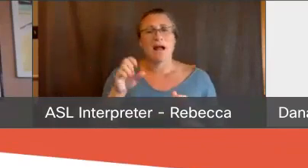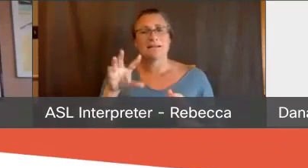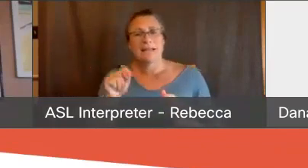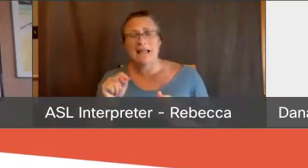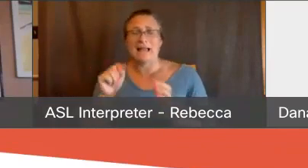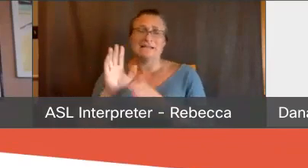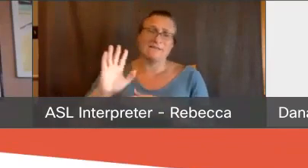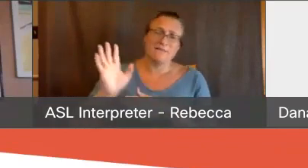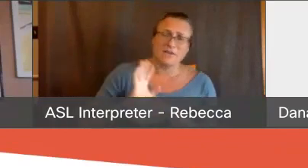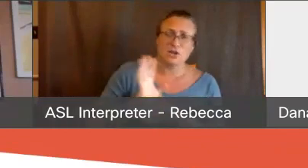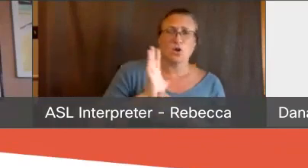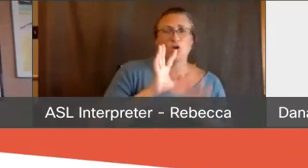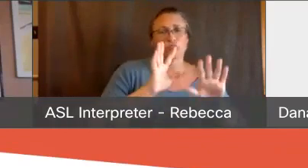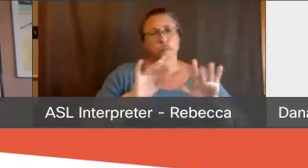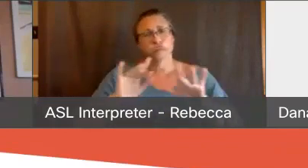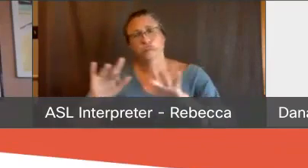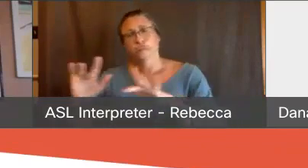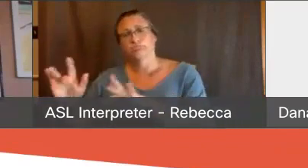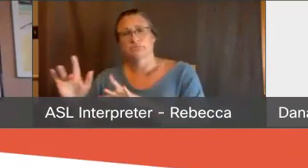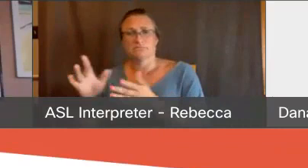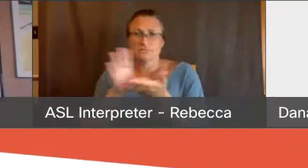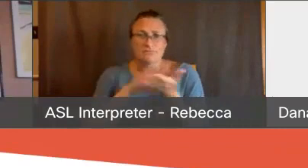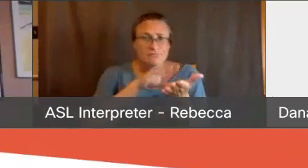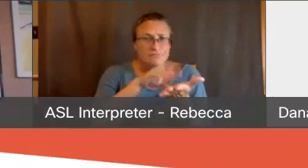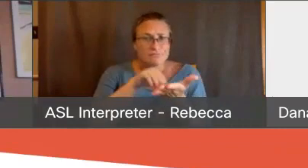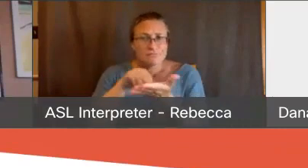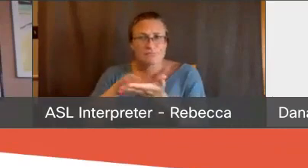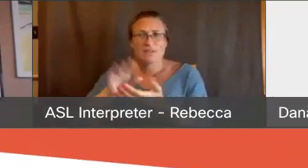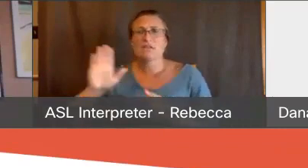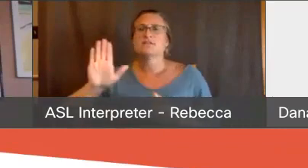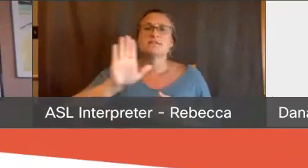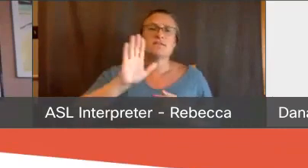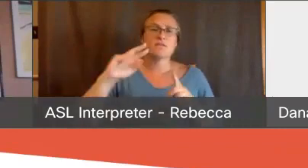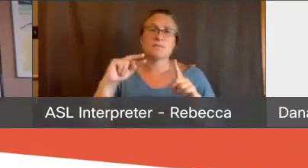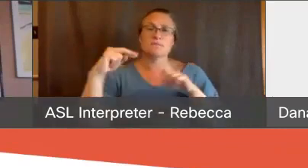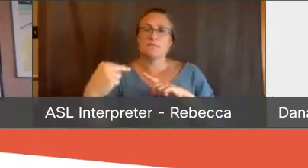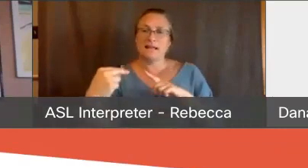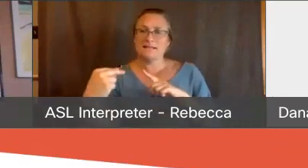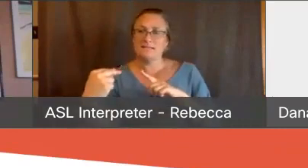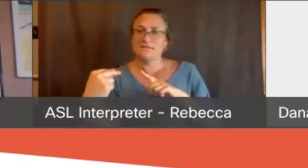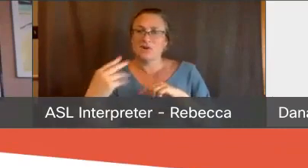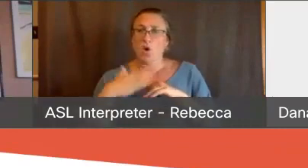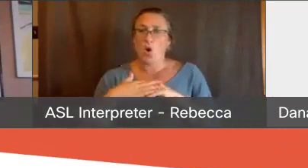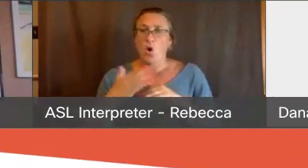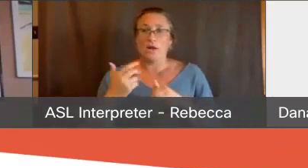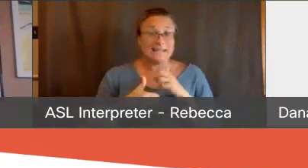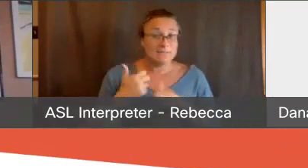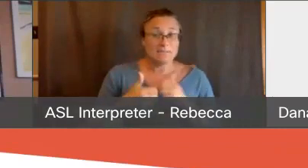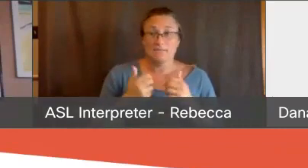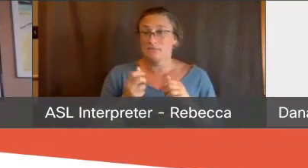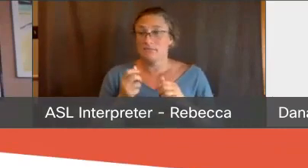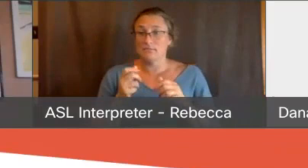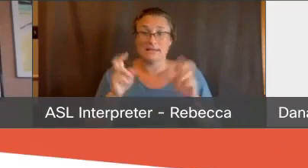videos that can teach us about different perspectives on an issue or different groups of people. We don't have